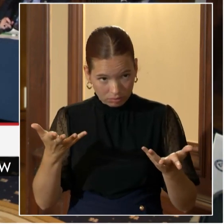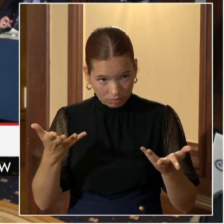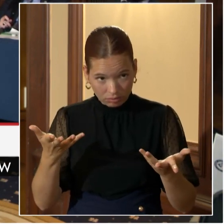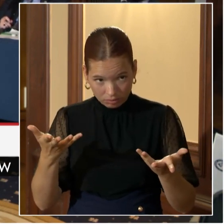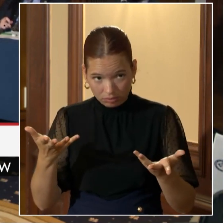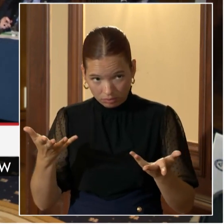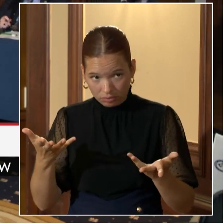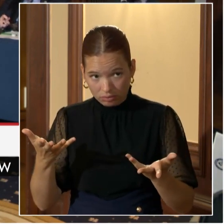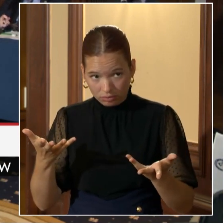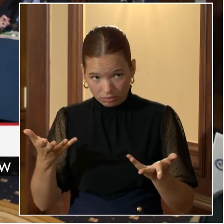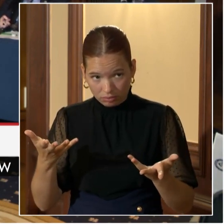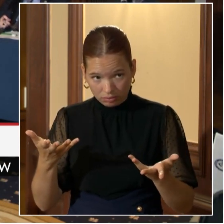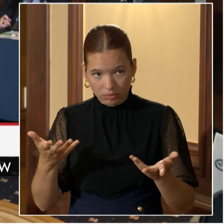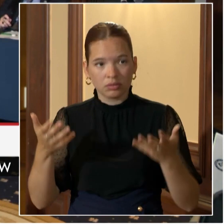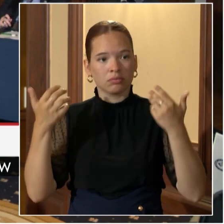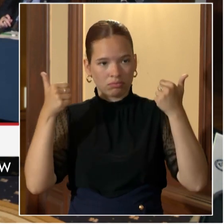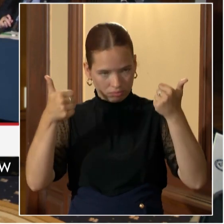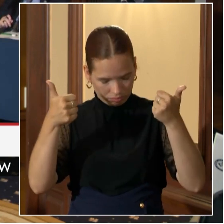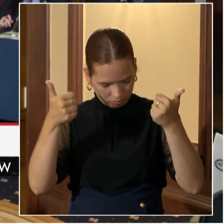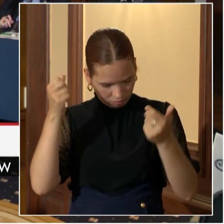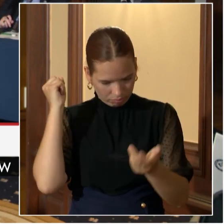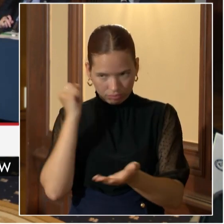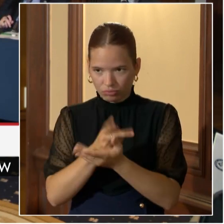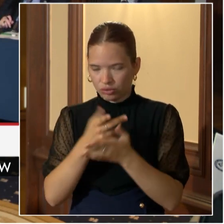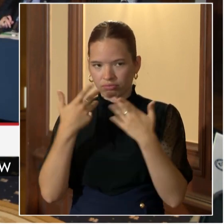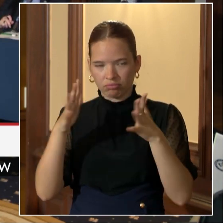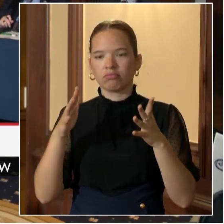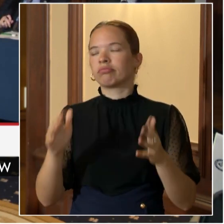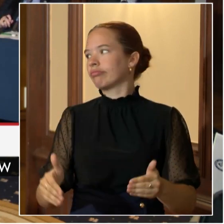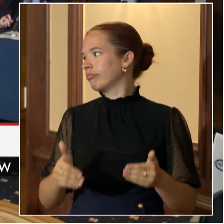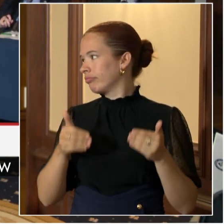is approved unanimously.